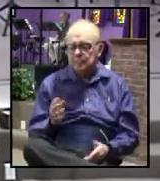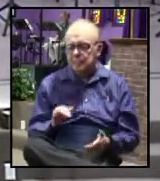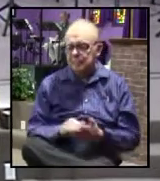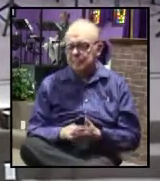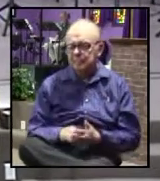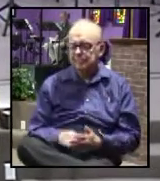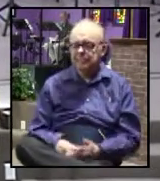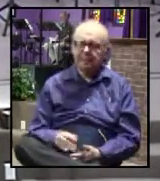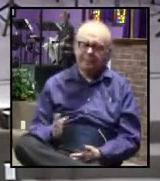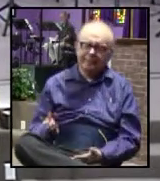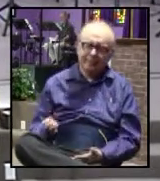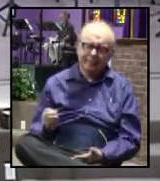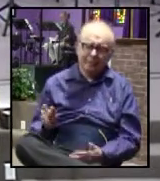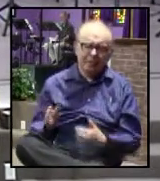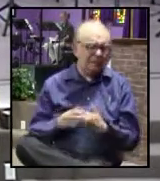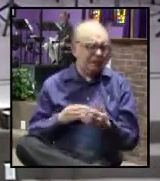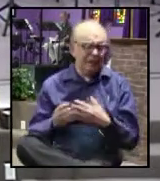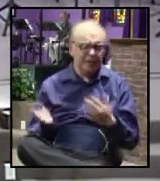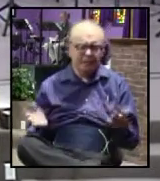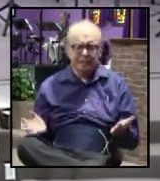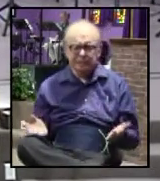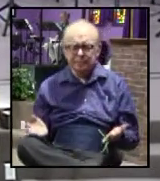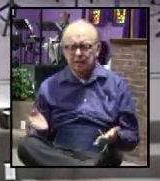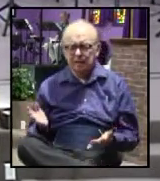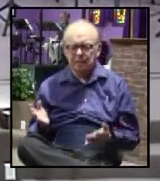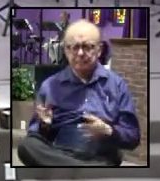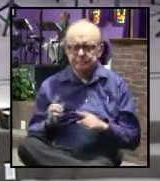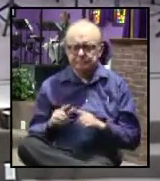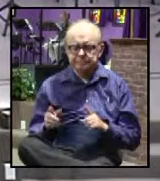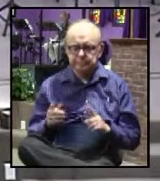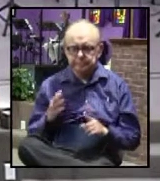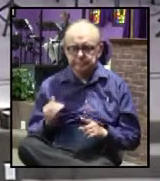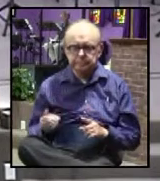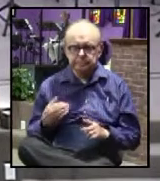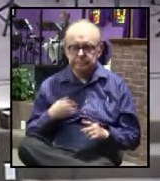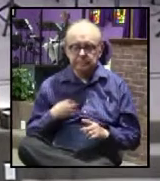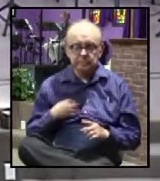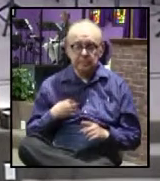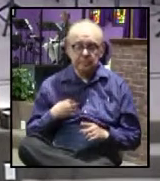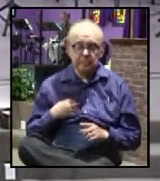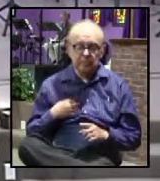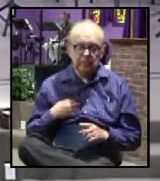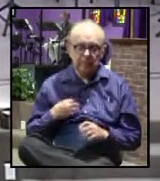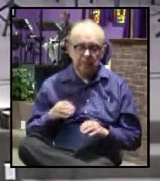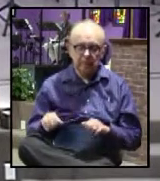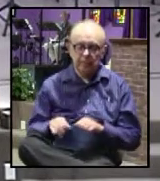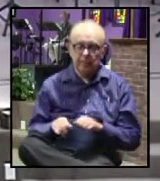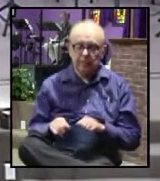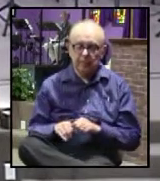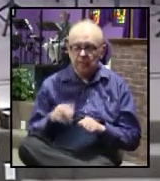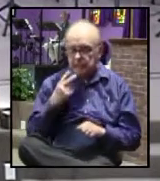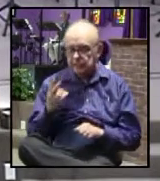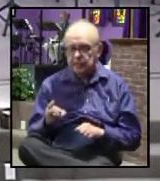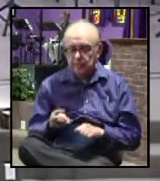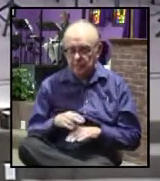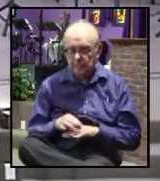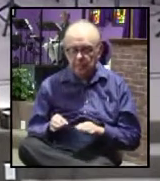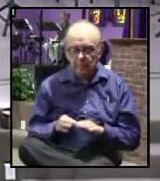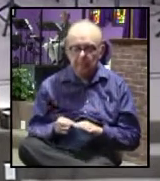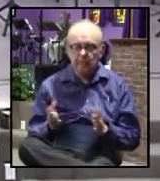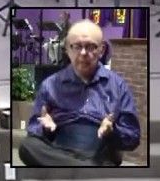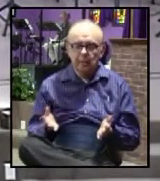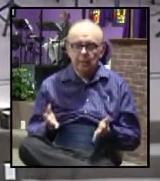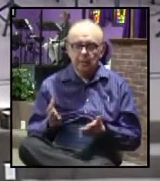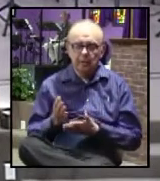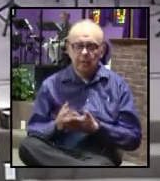go, that's whatever. That's different because we have shoes on. No one really ever sees your feet except for summertime, and